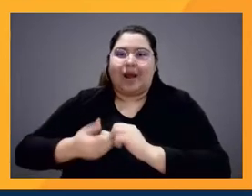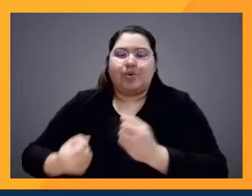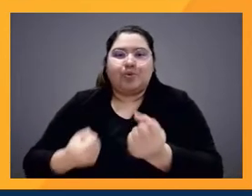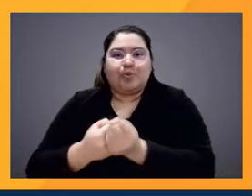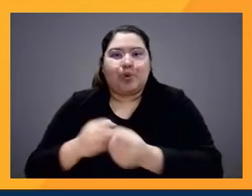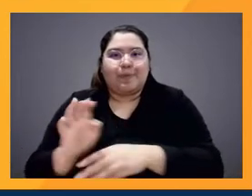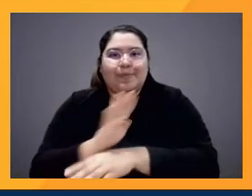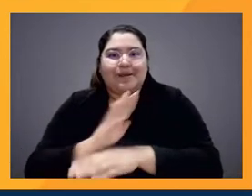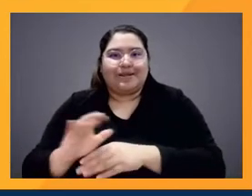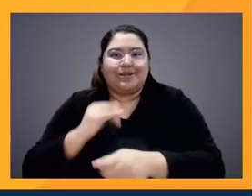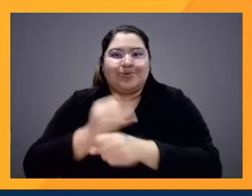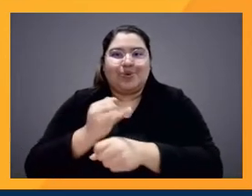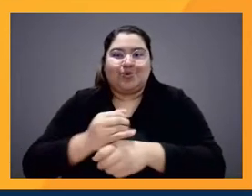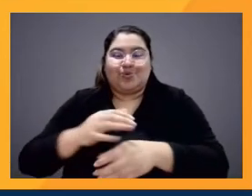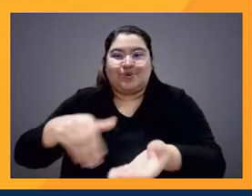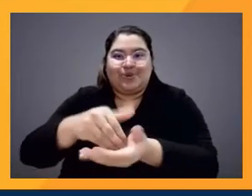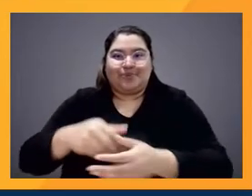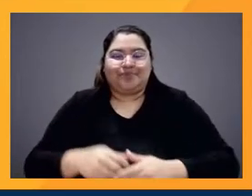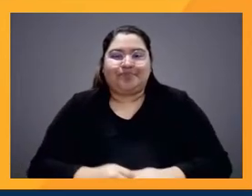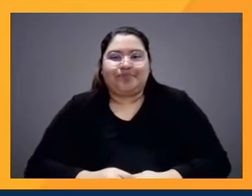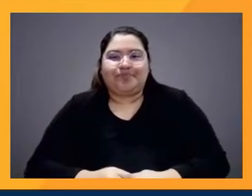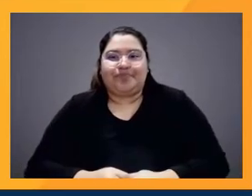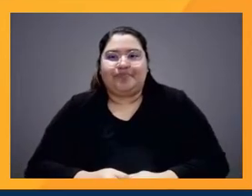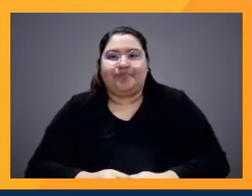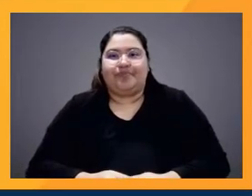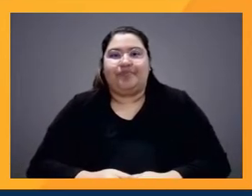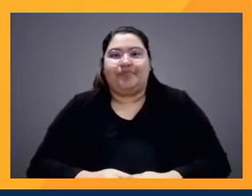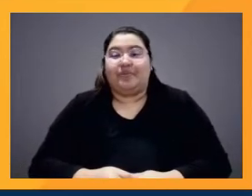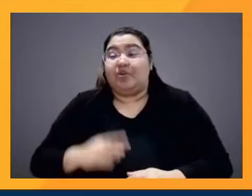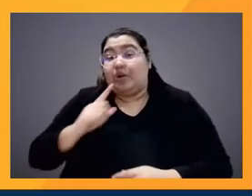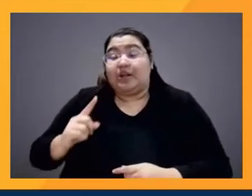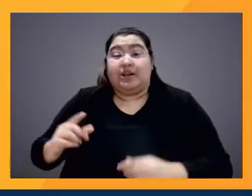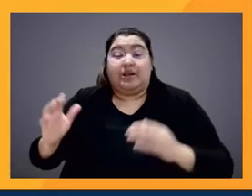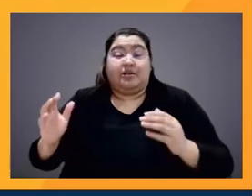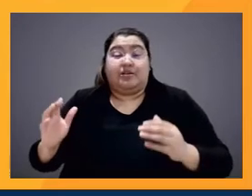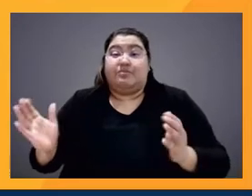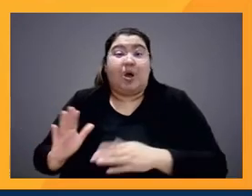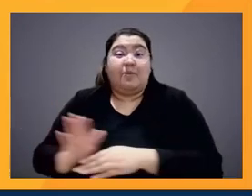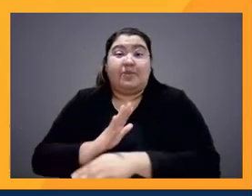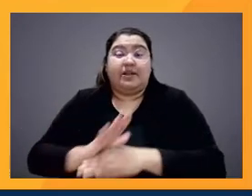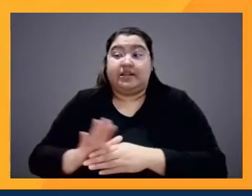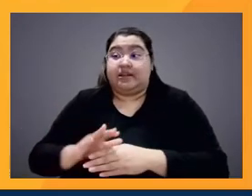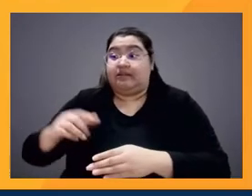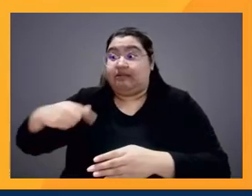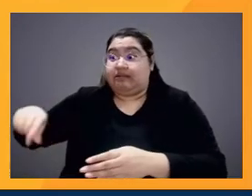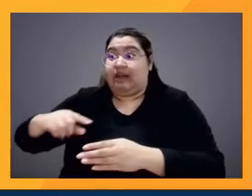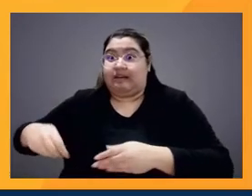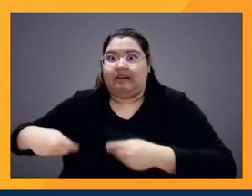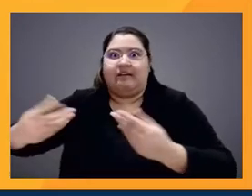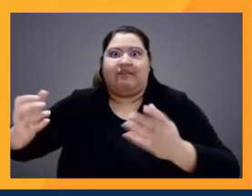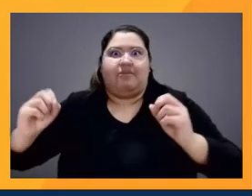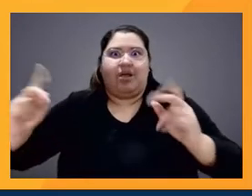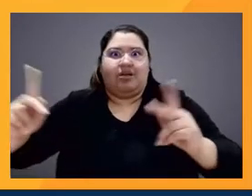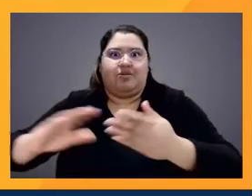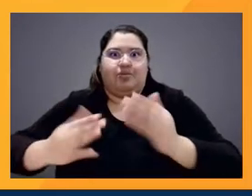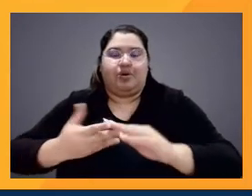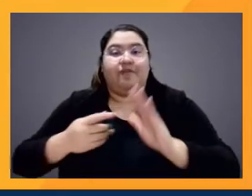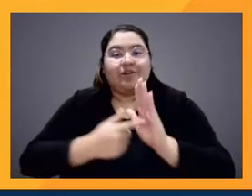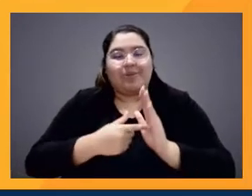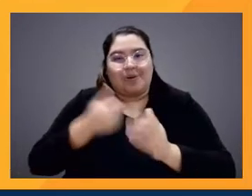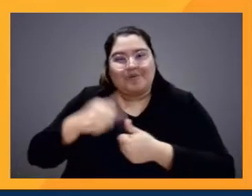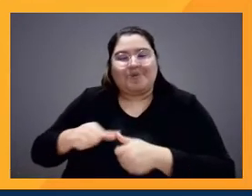of the community. And every person who walks through that small business's doors is just such a key part of that business's ability to build